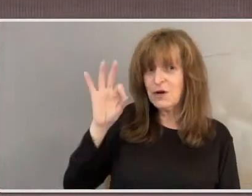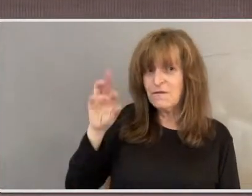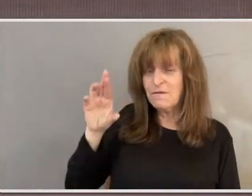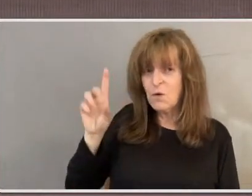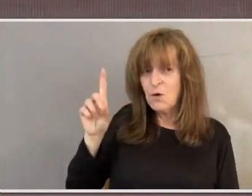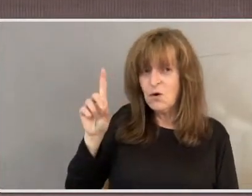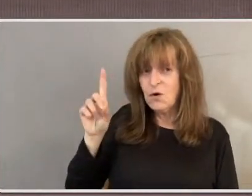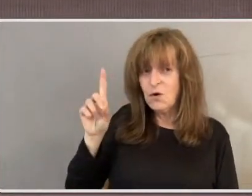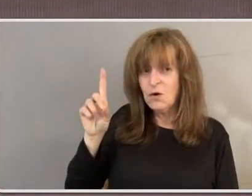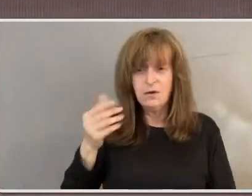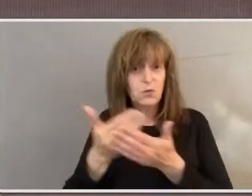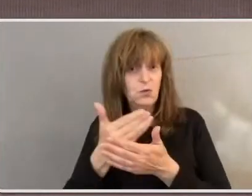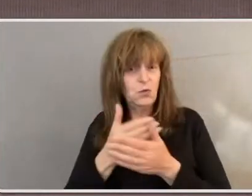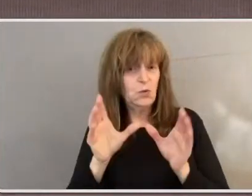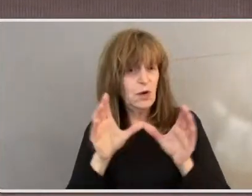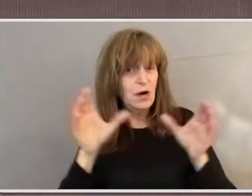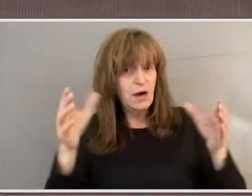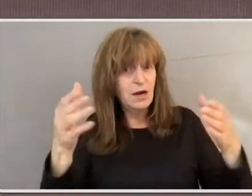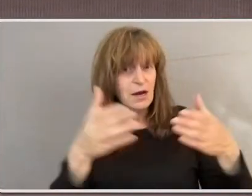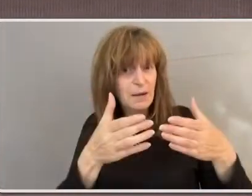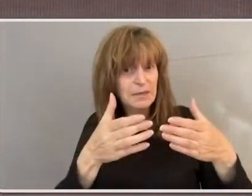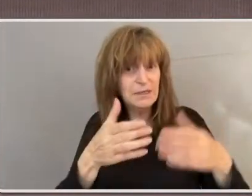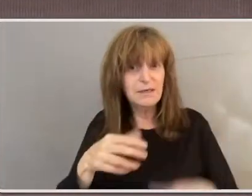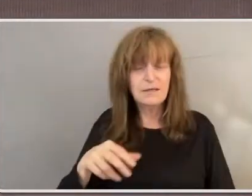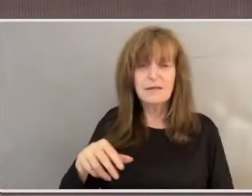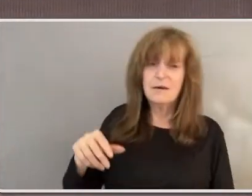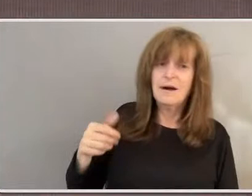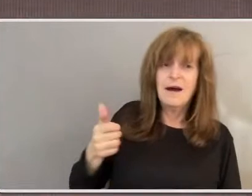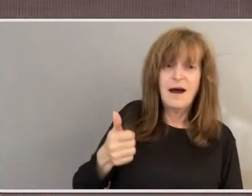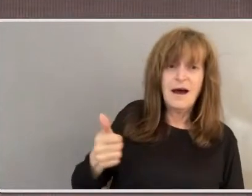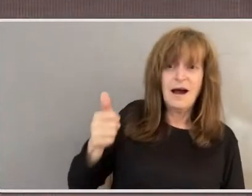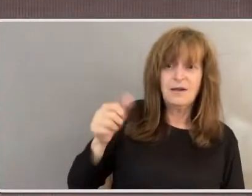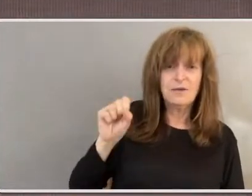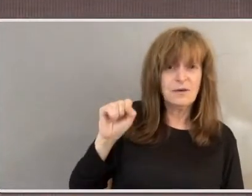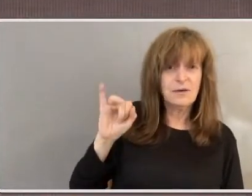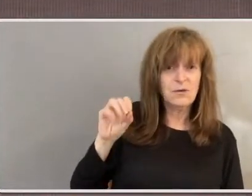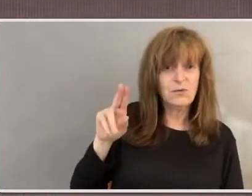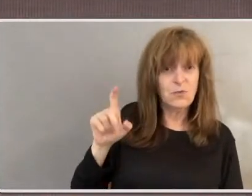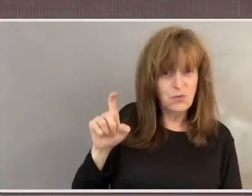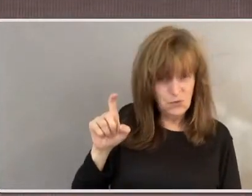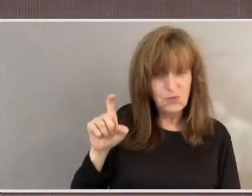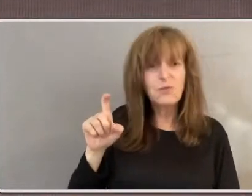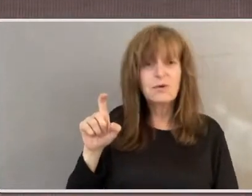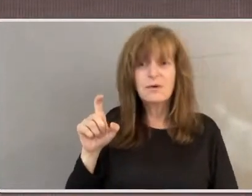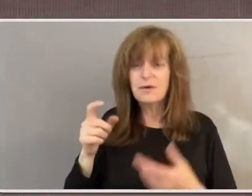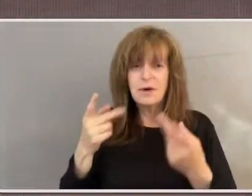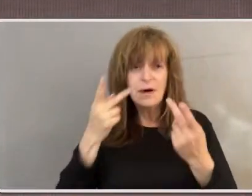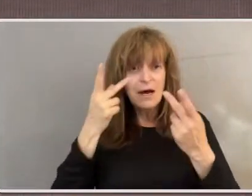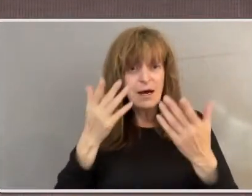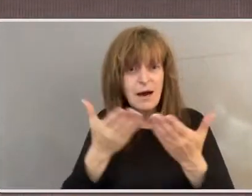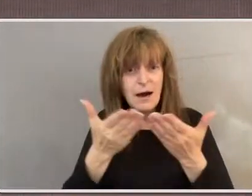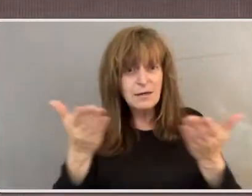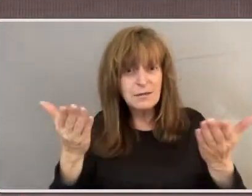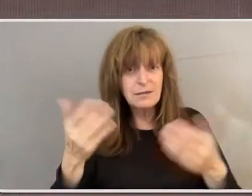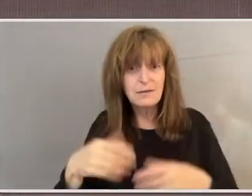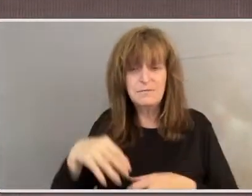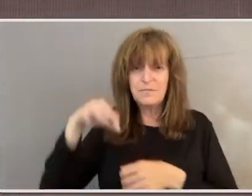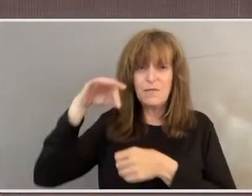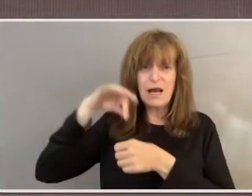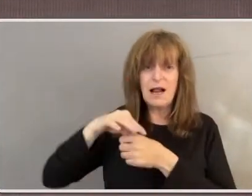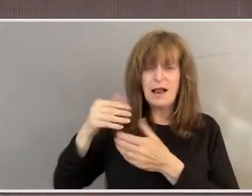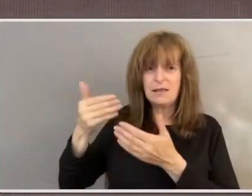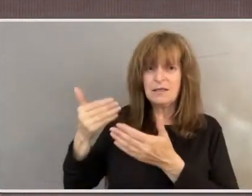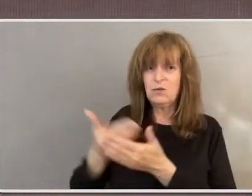guests, newly elected and re-elected members of the Legislative Assembly, public